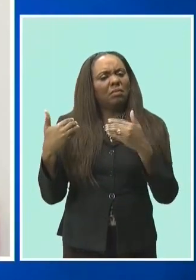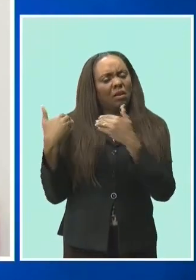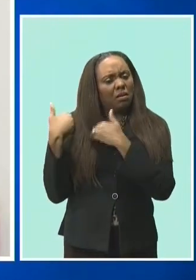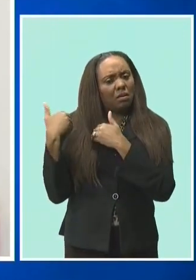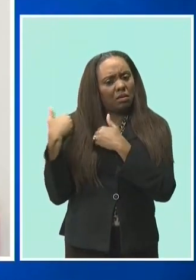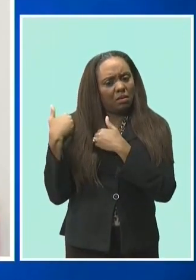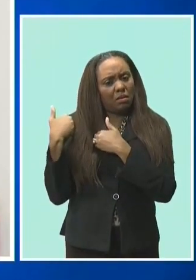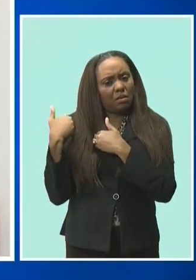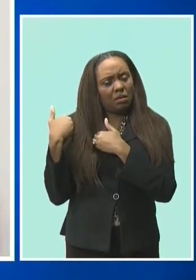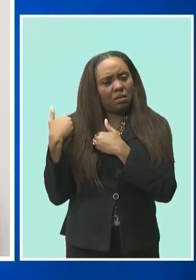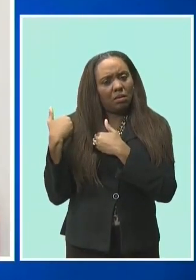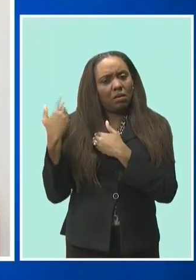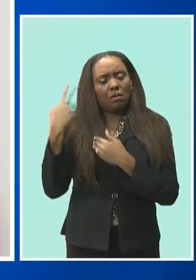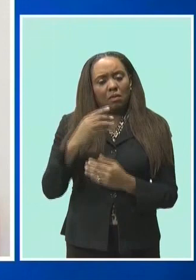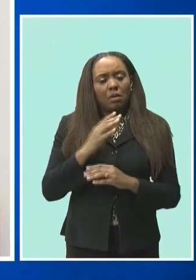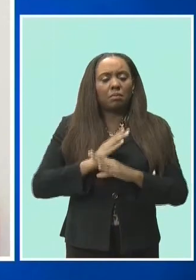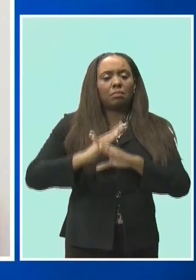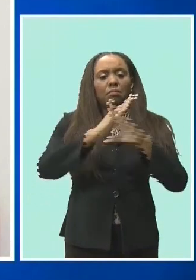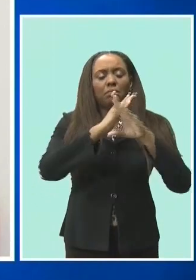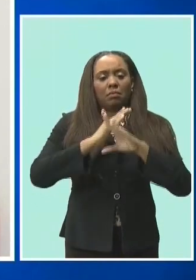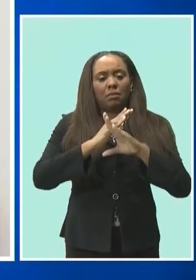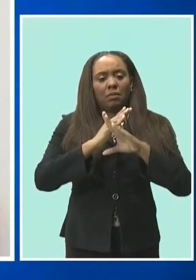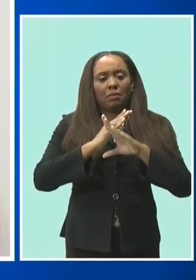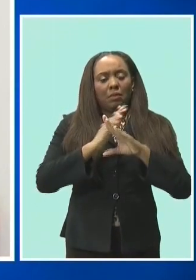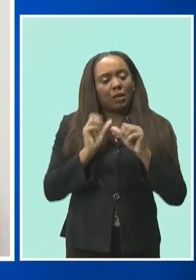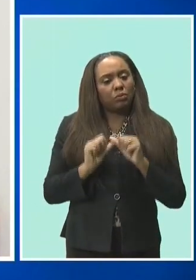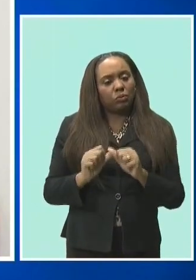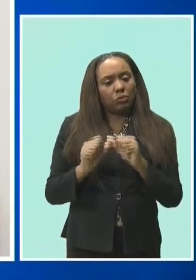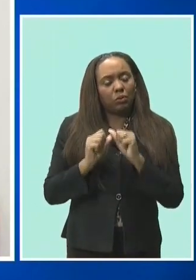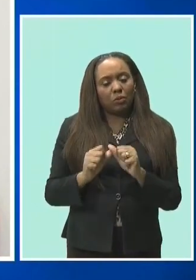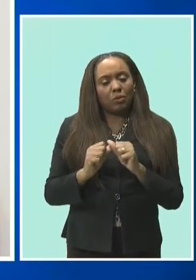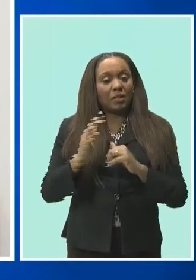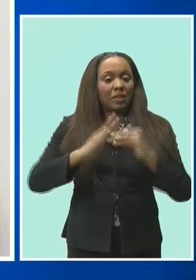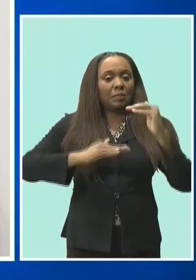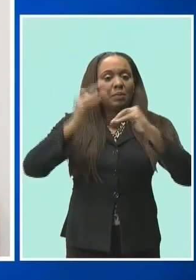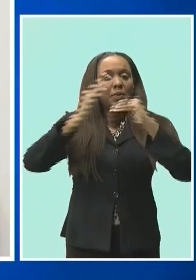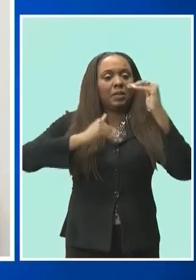preserve and to protect this building for posterity.